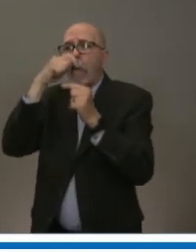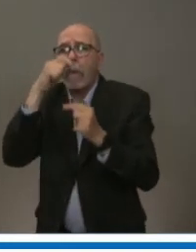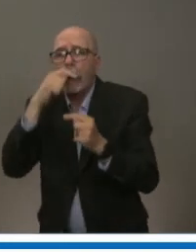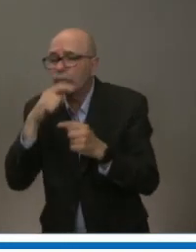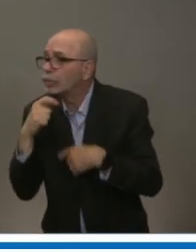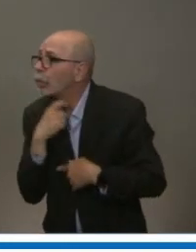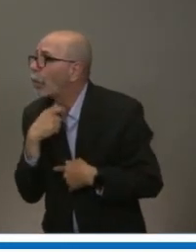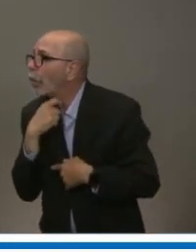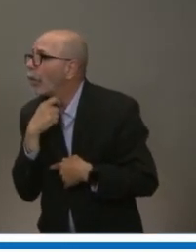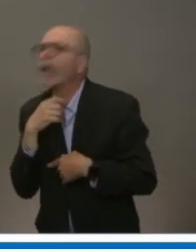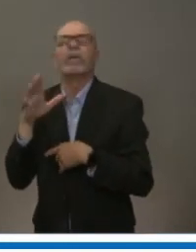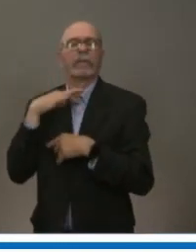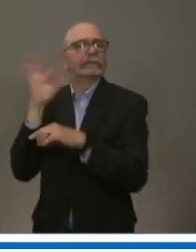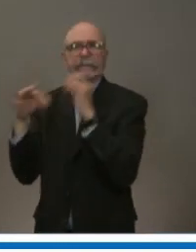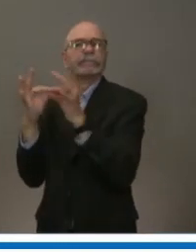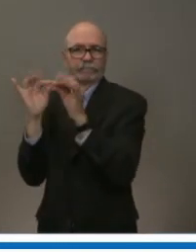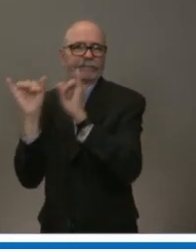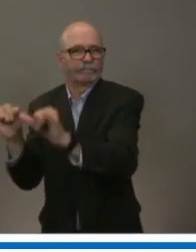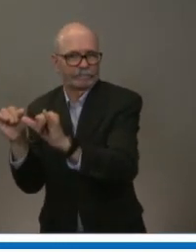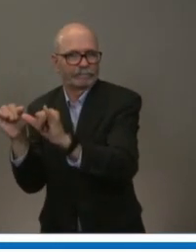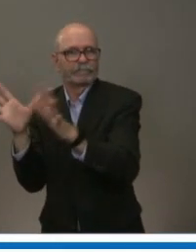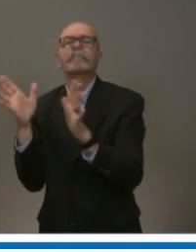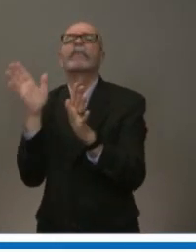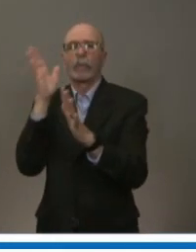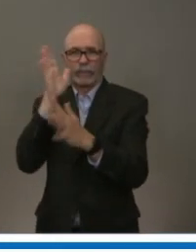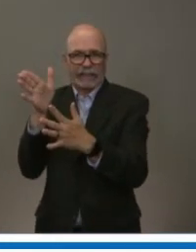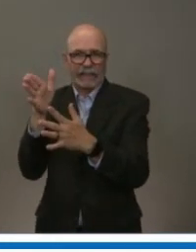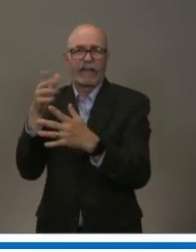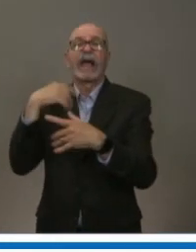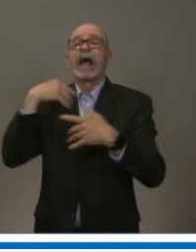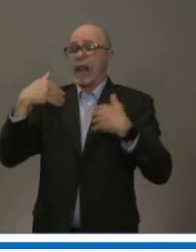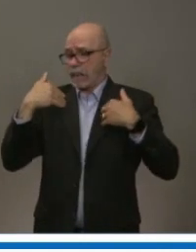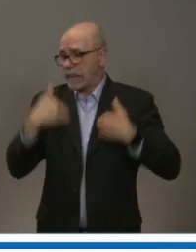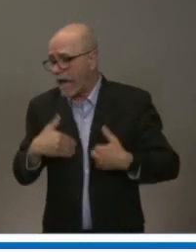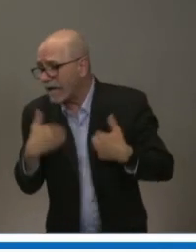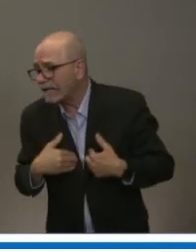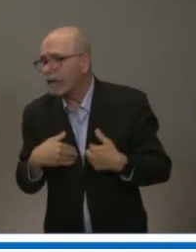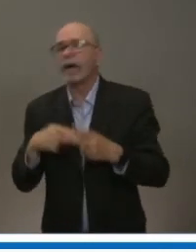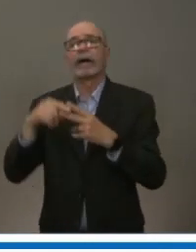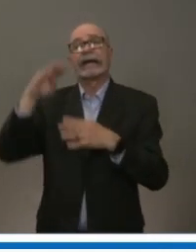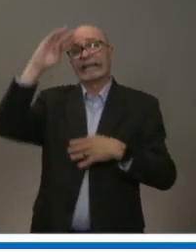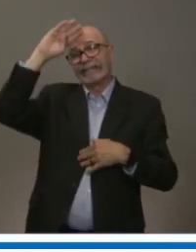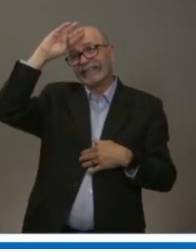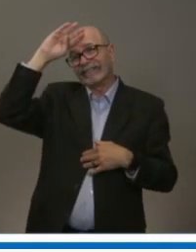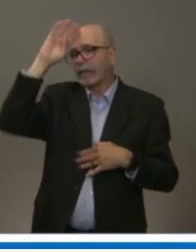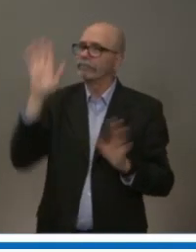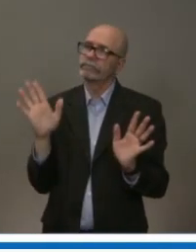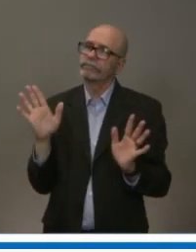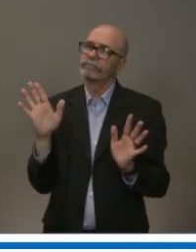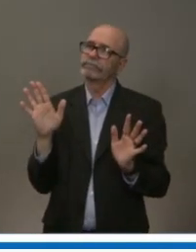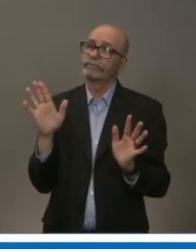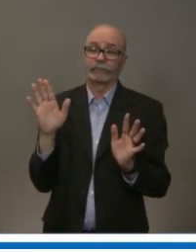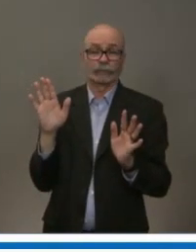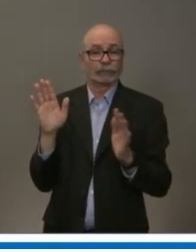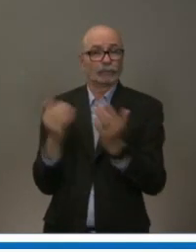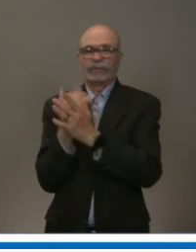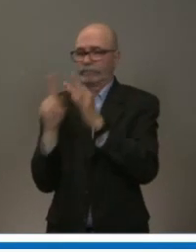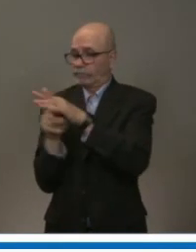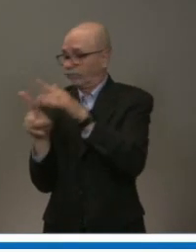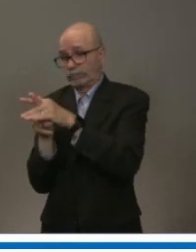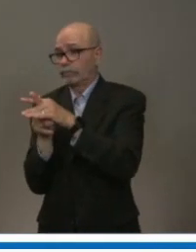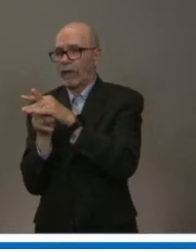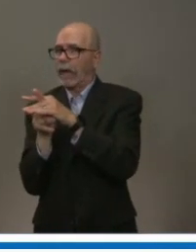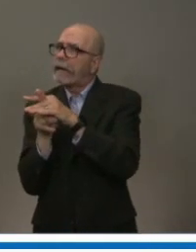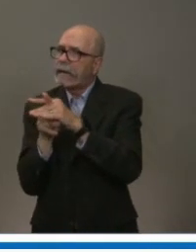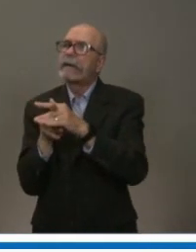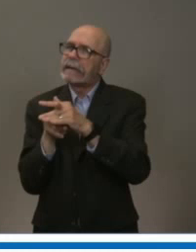testing strategy drives a lot of that. We also know that a lot of our new cases are coming from, and I talked to my medical officer of health team